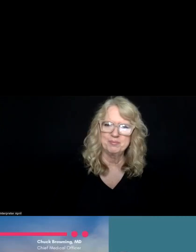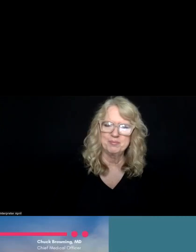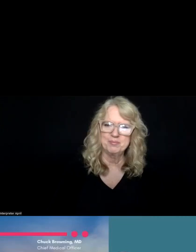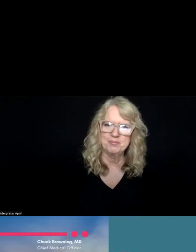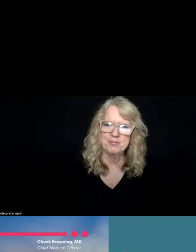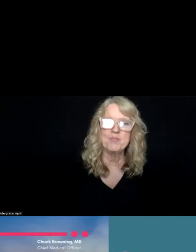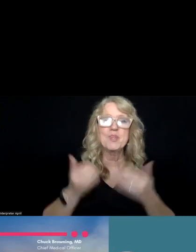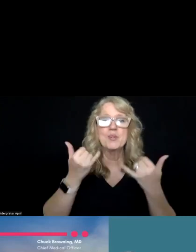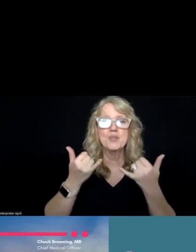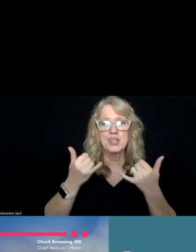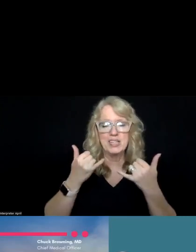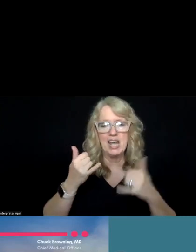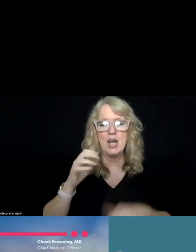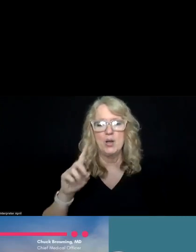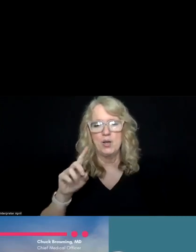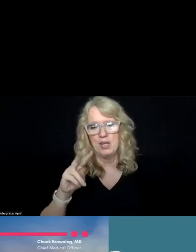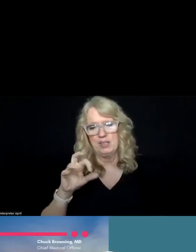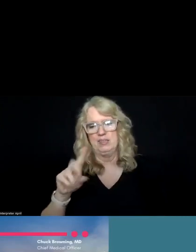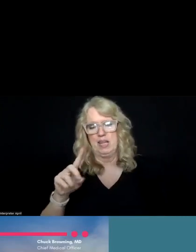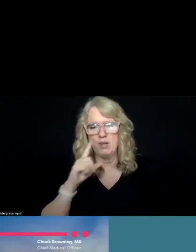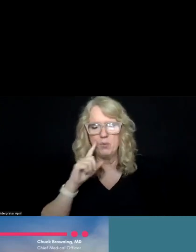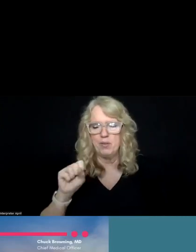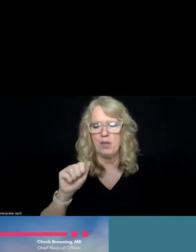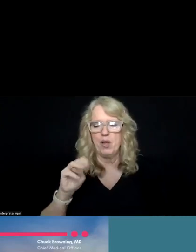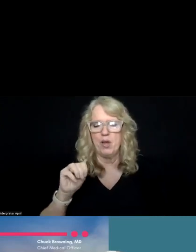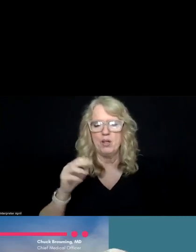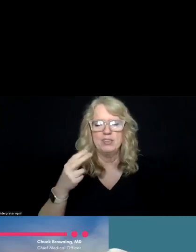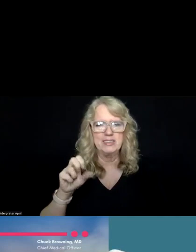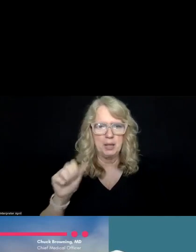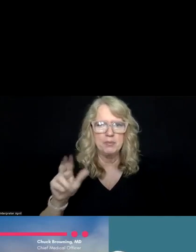And so now I'll go to David, who's going to give us our SAMHSA update.